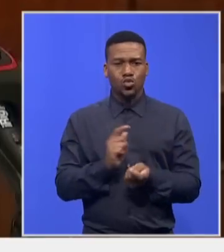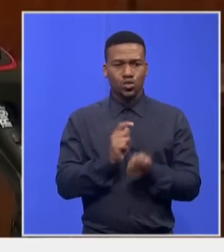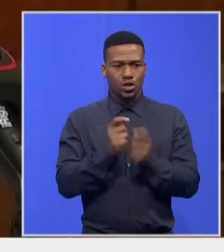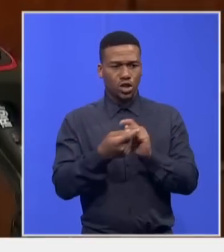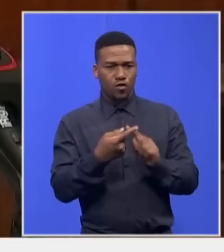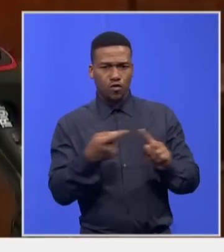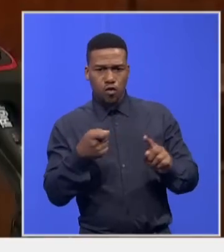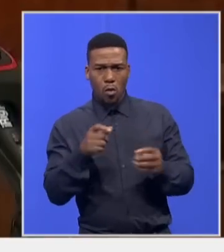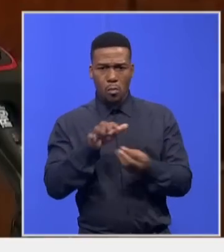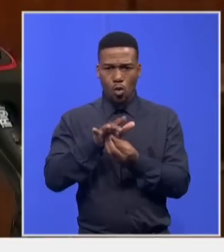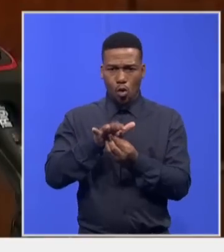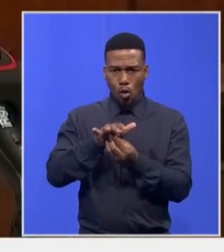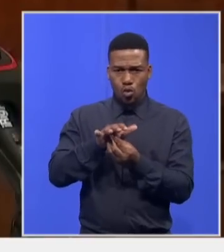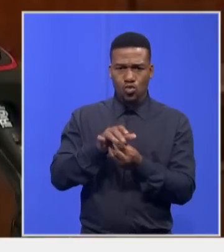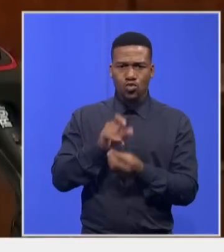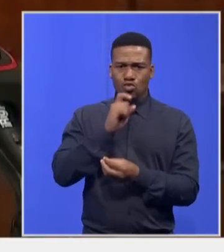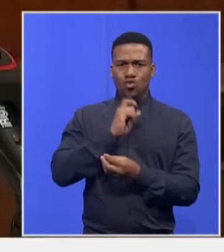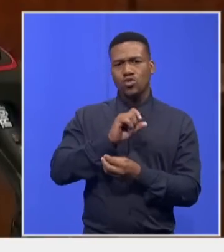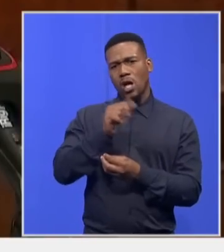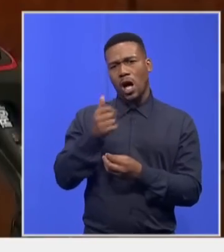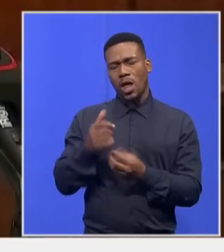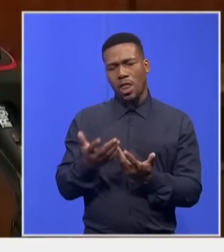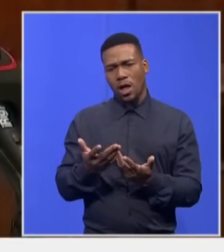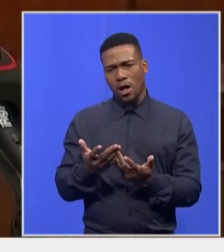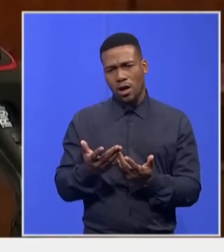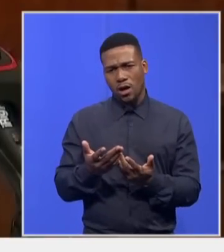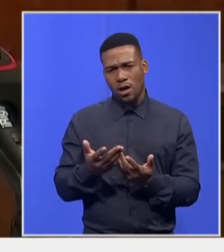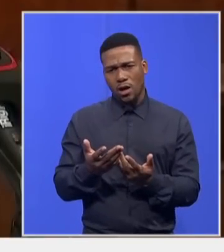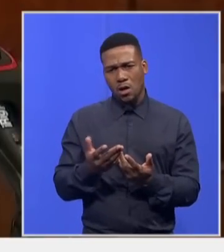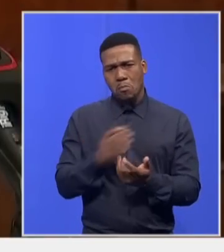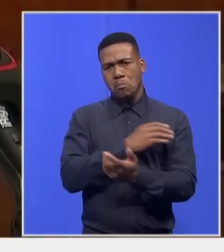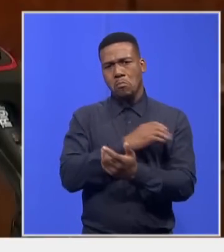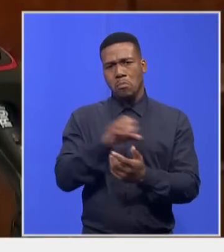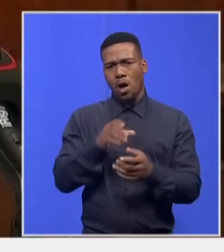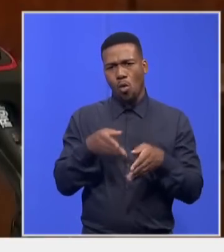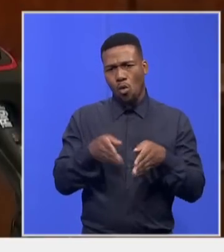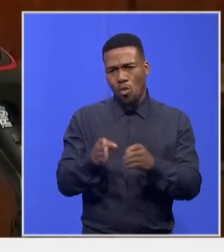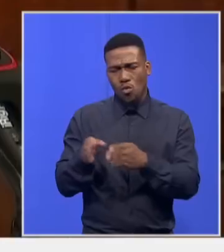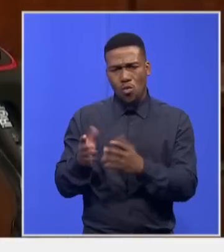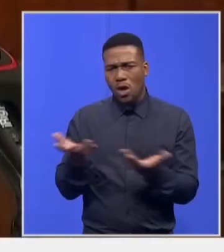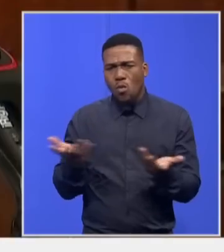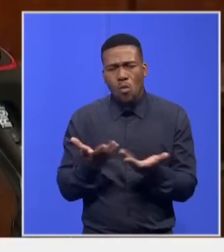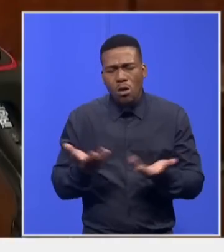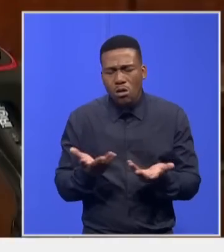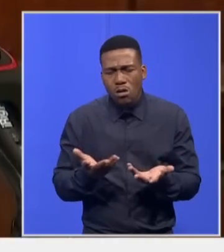used to strengthen the grid will not be there. And I just wondered,